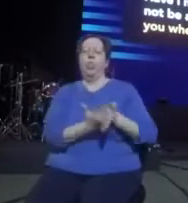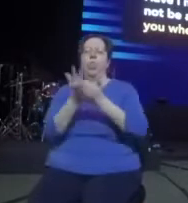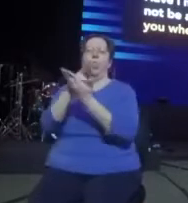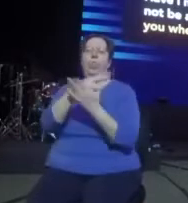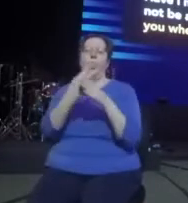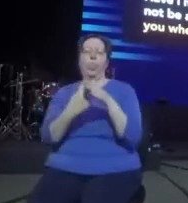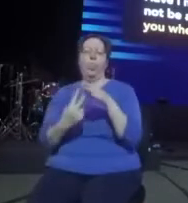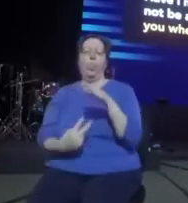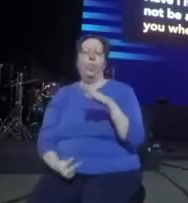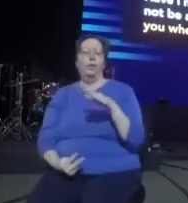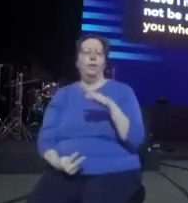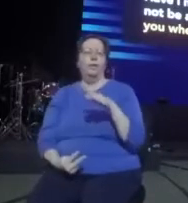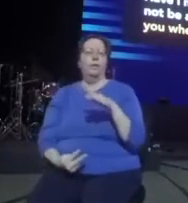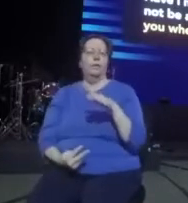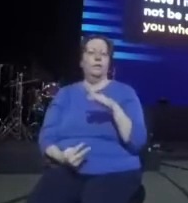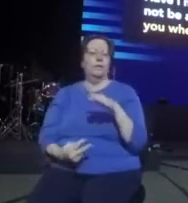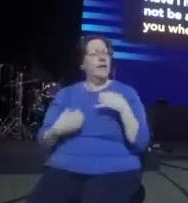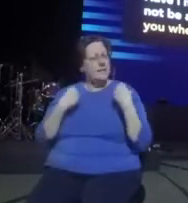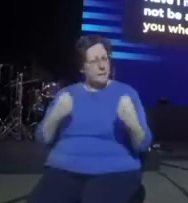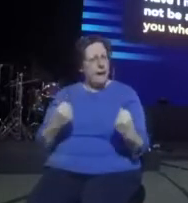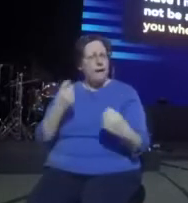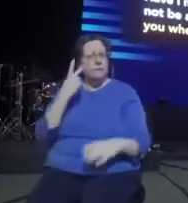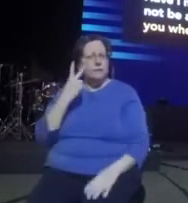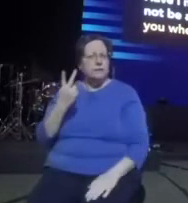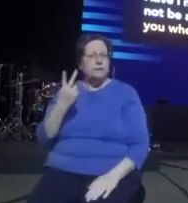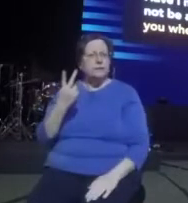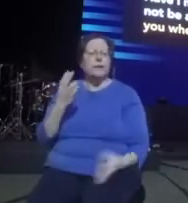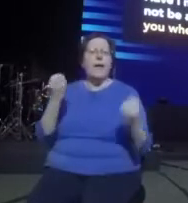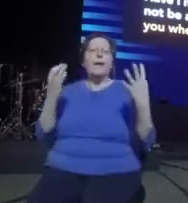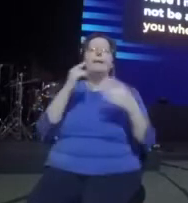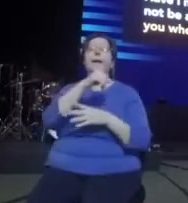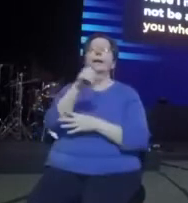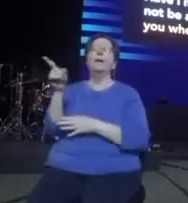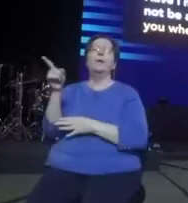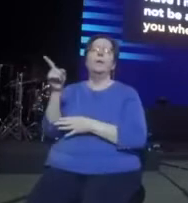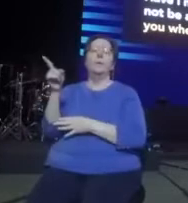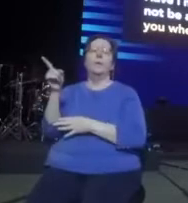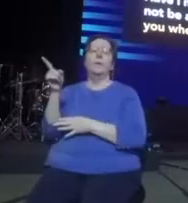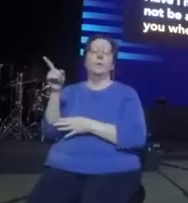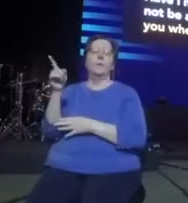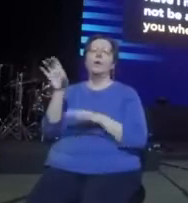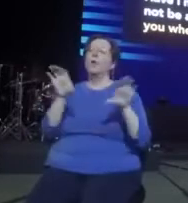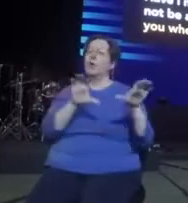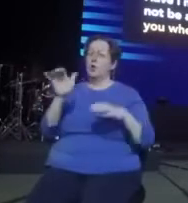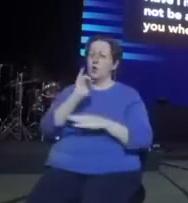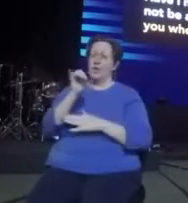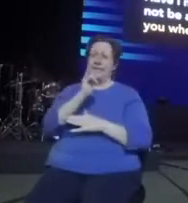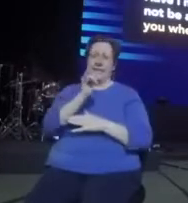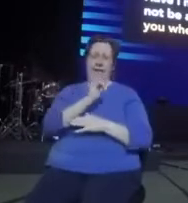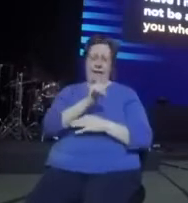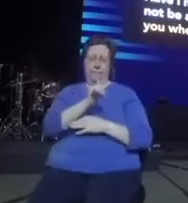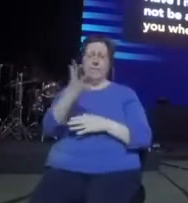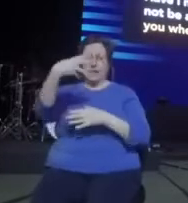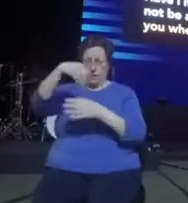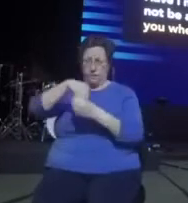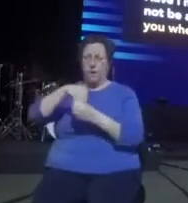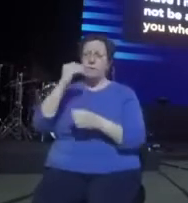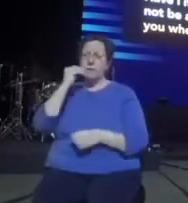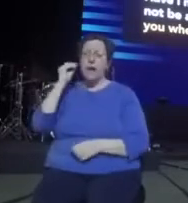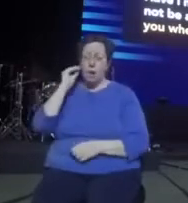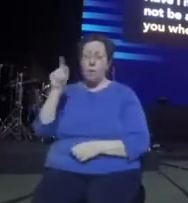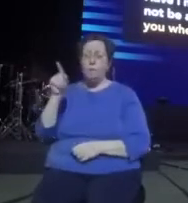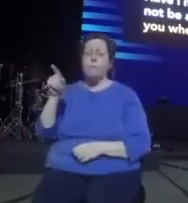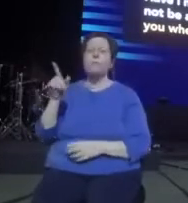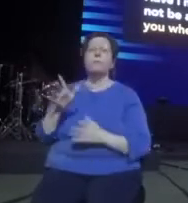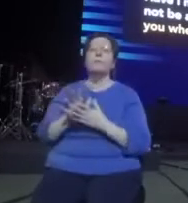listening? It's so powerful to see that. How many, raise your hands, and at home do this too, because it's important that you get involved in this message.